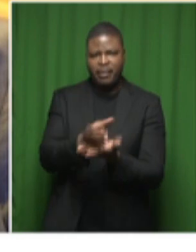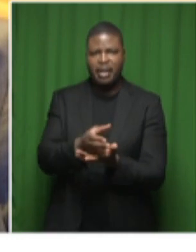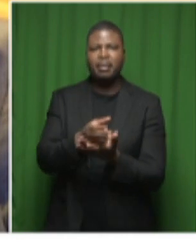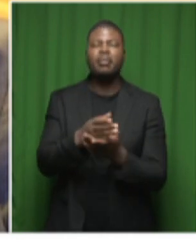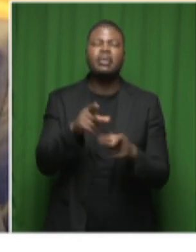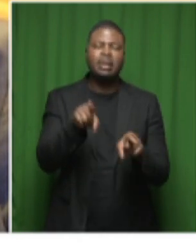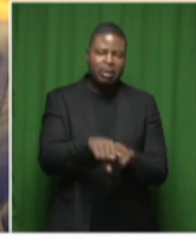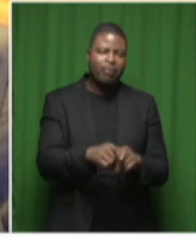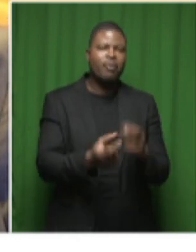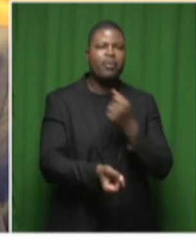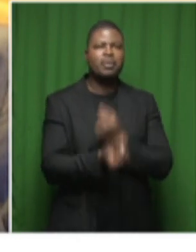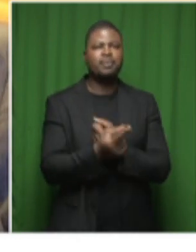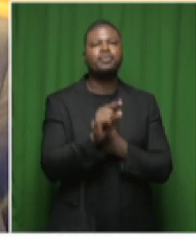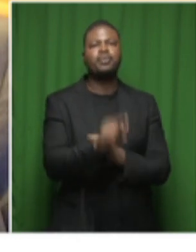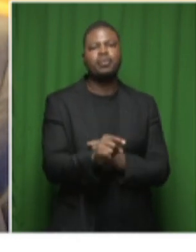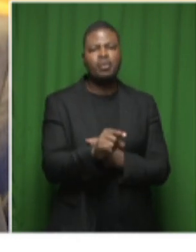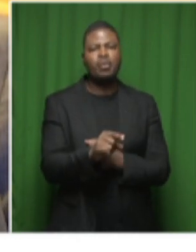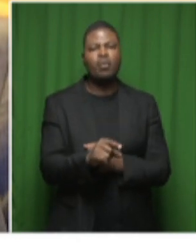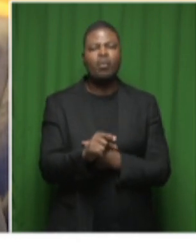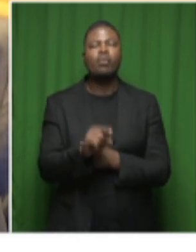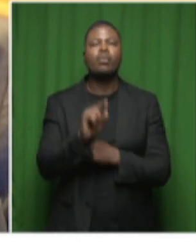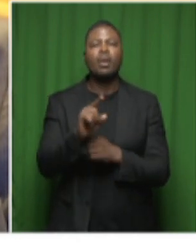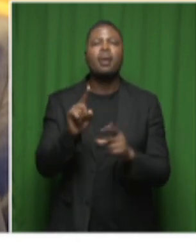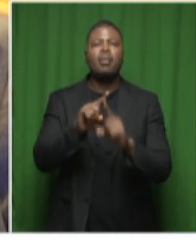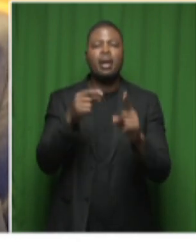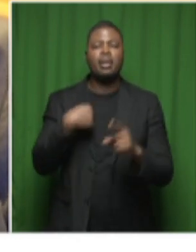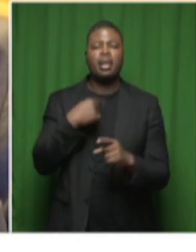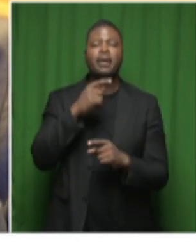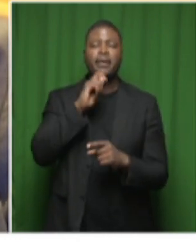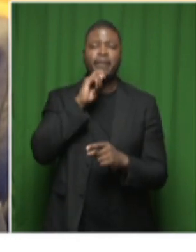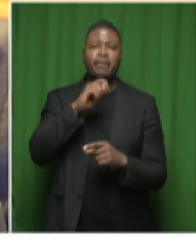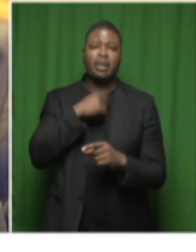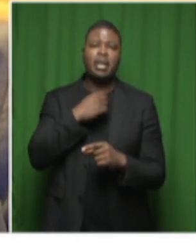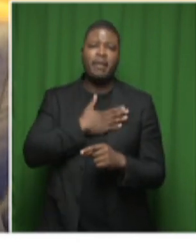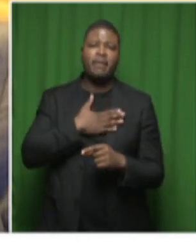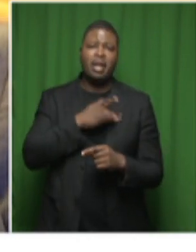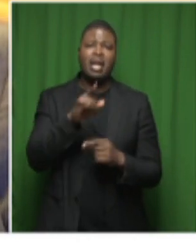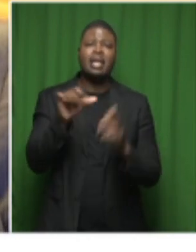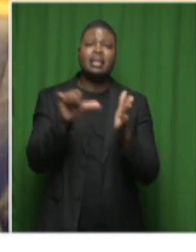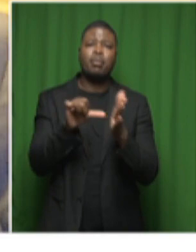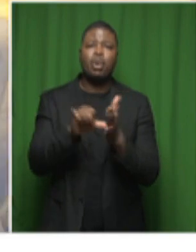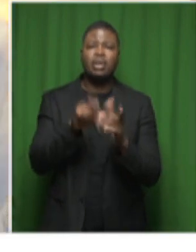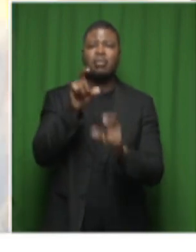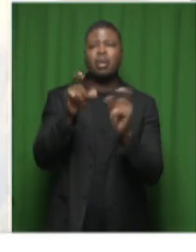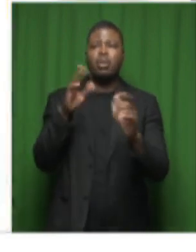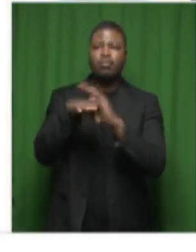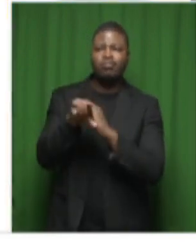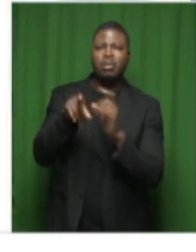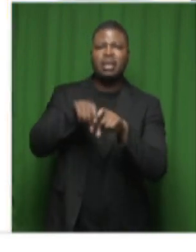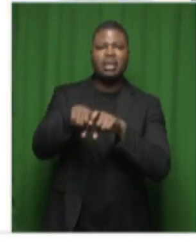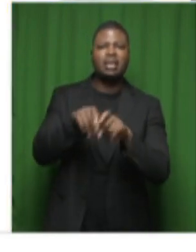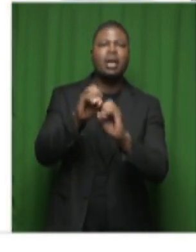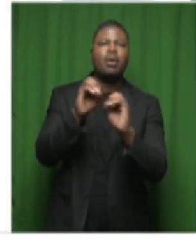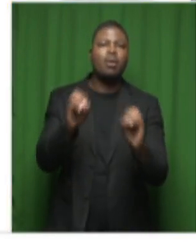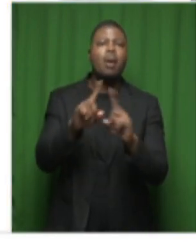happened in South Africa. So I feel this is a real crisis for us. South Africa already has something